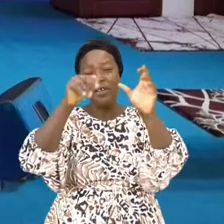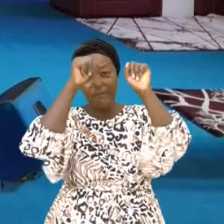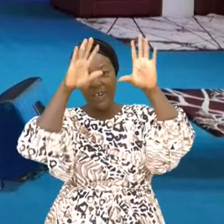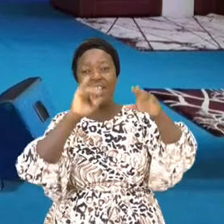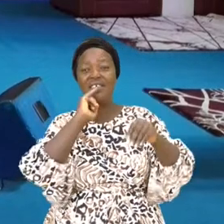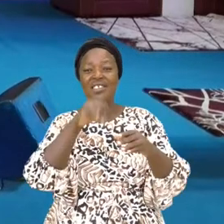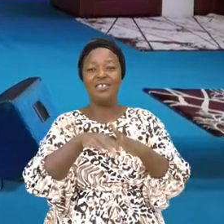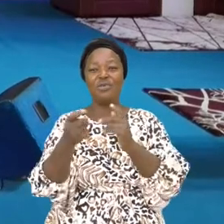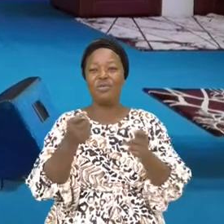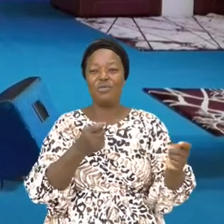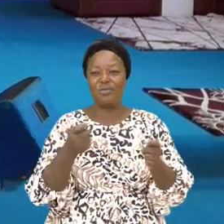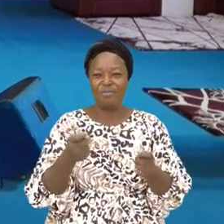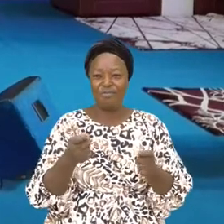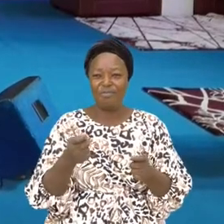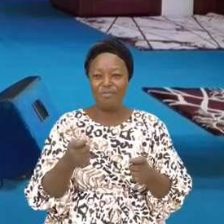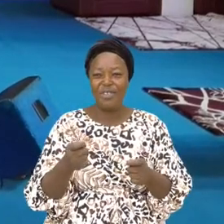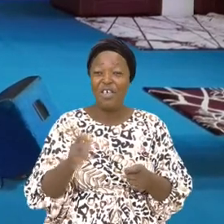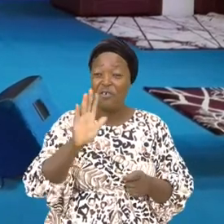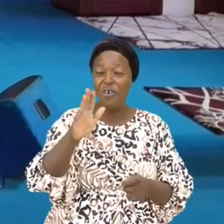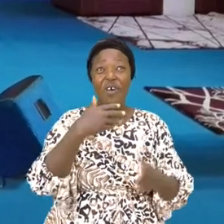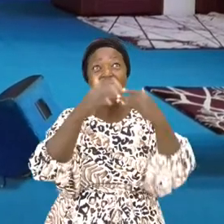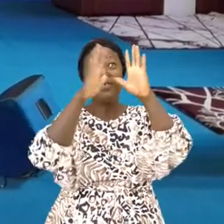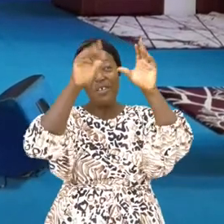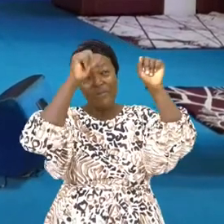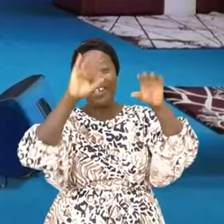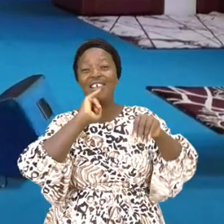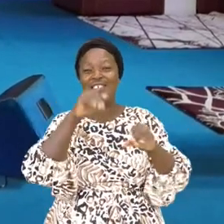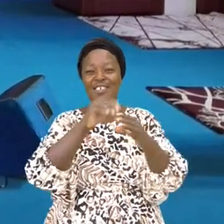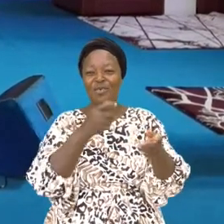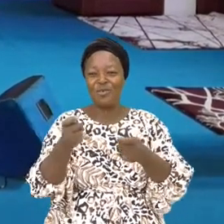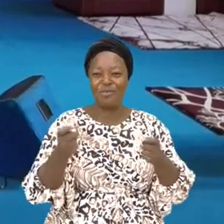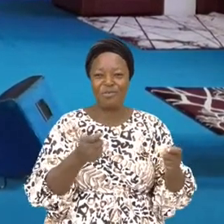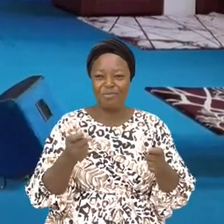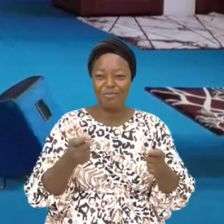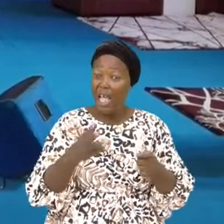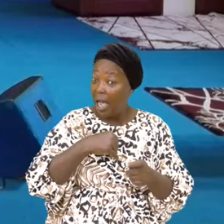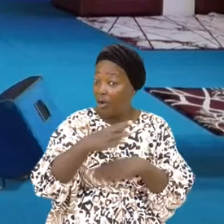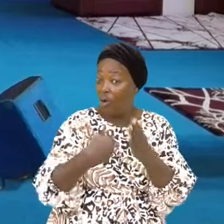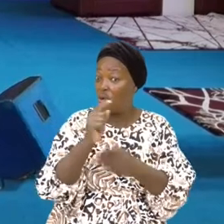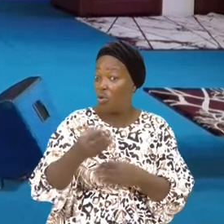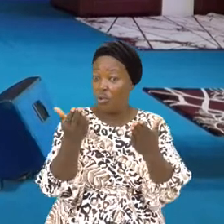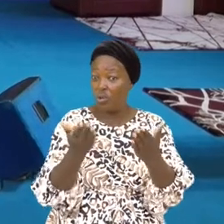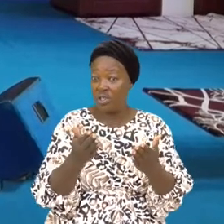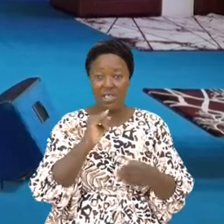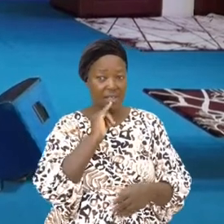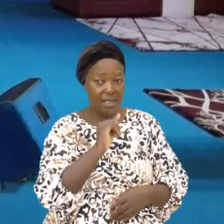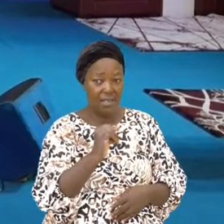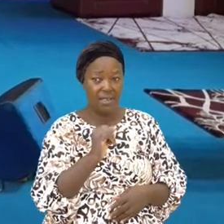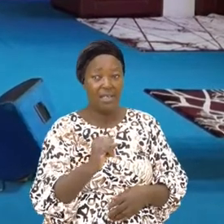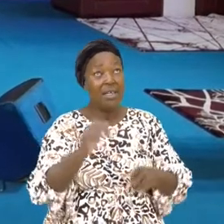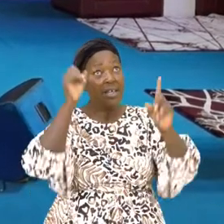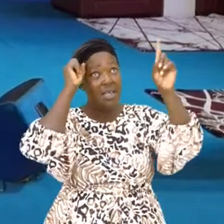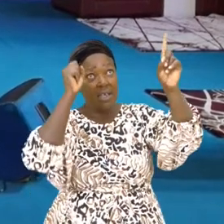in charge, I said your heavenly Father is in charge, and all you want is